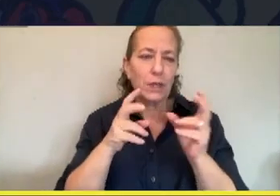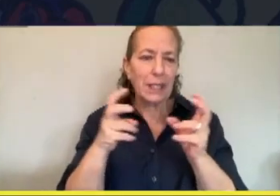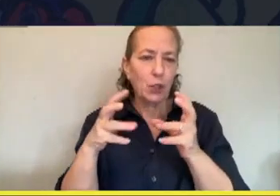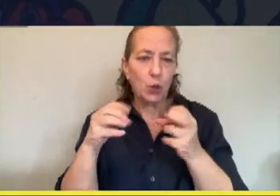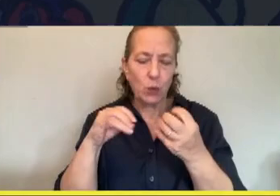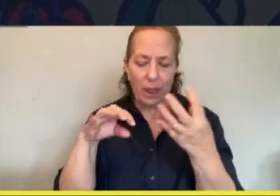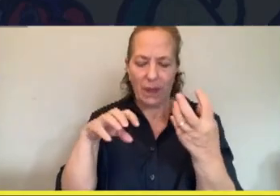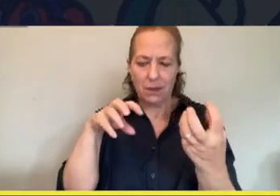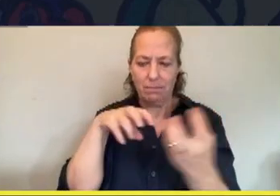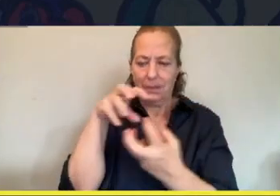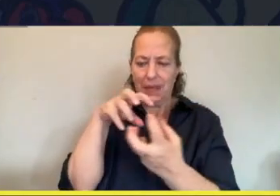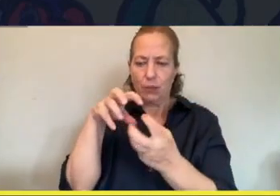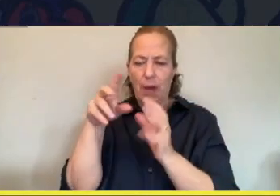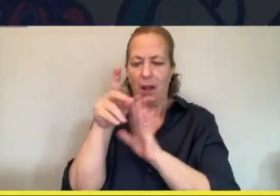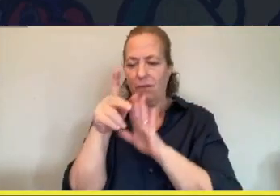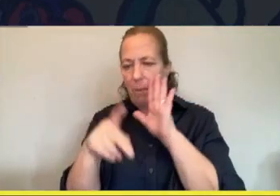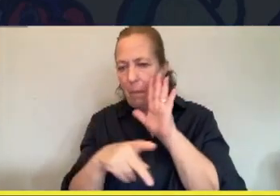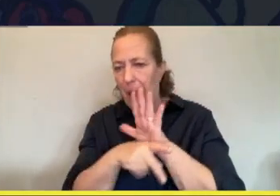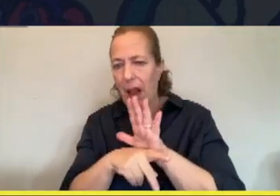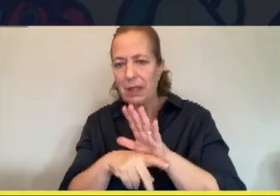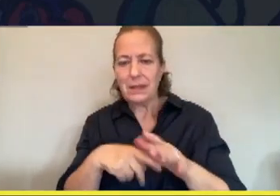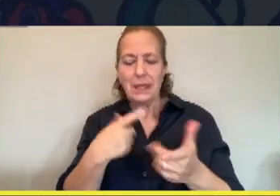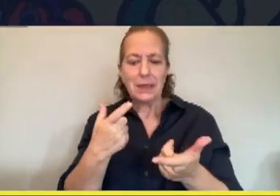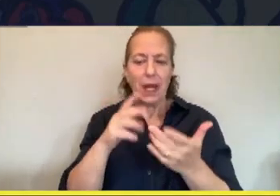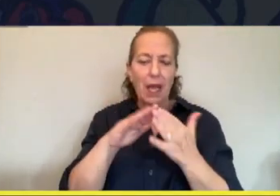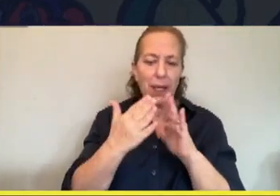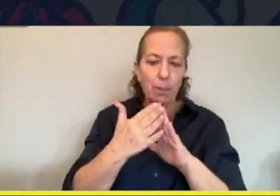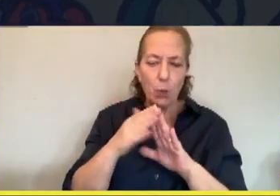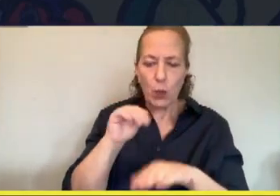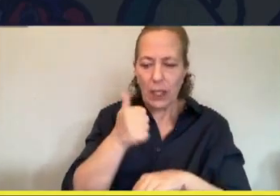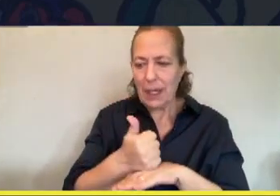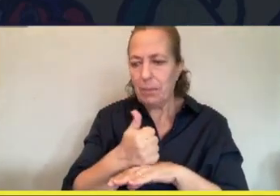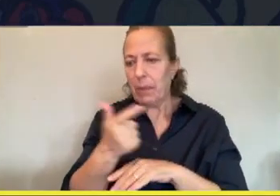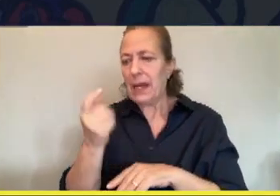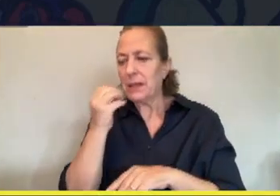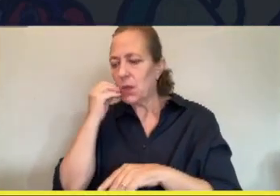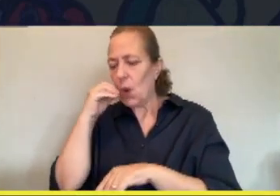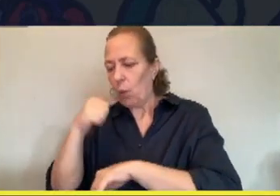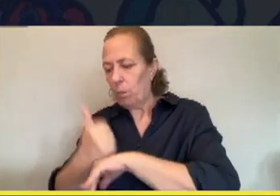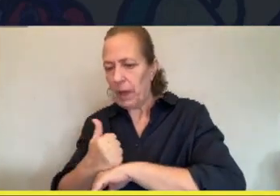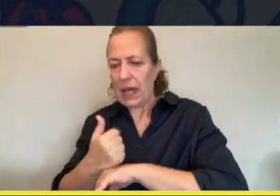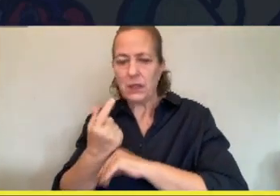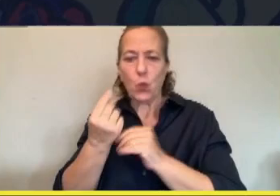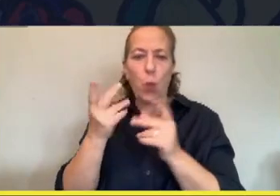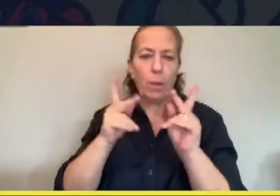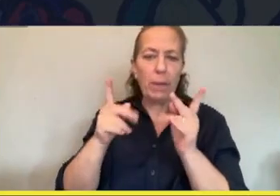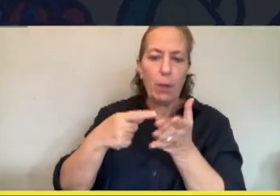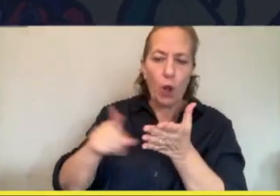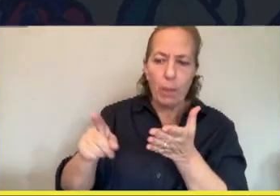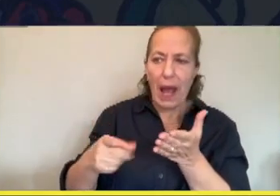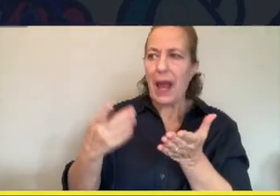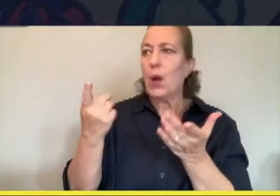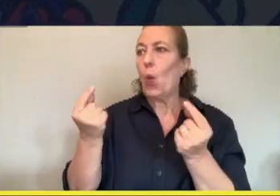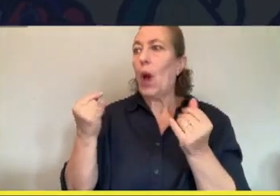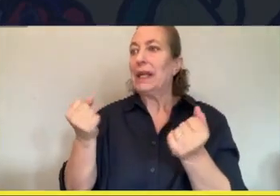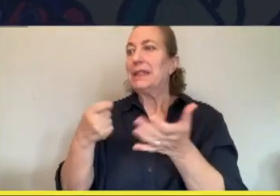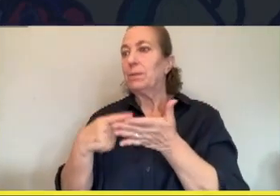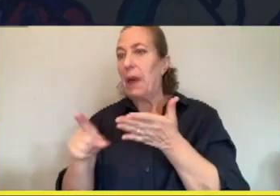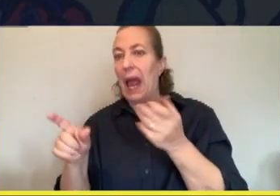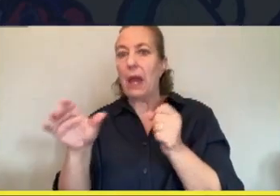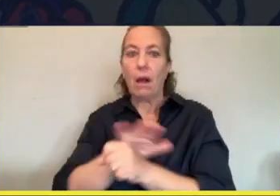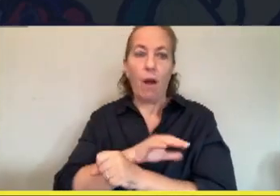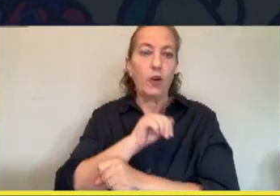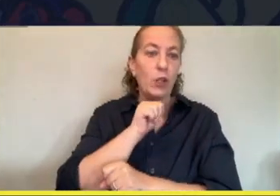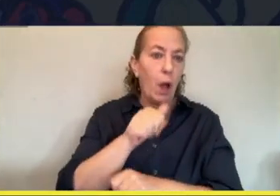and LTSS and home and community-based services, what people are paid, what's paid for, et cetera.